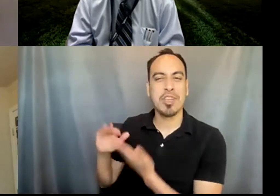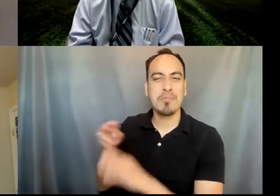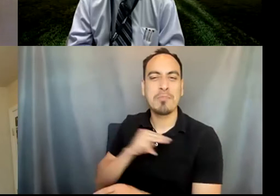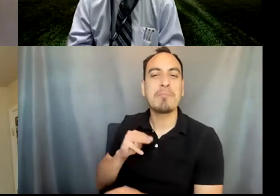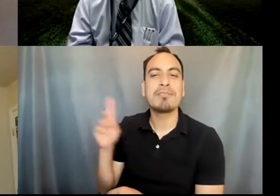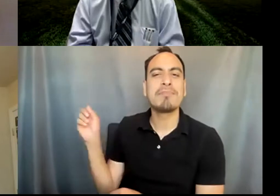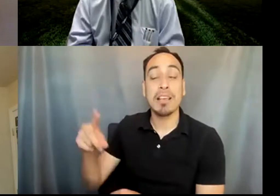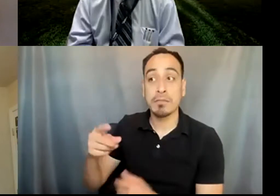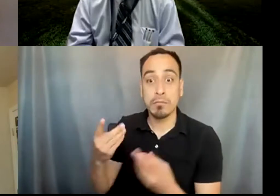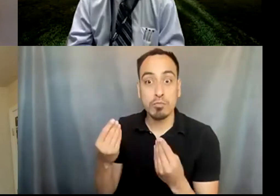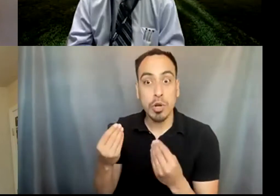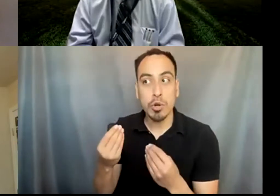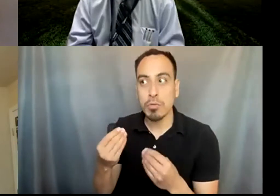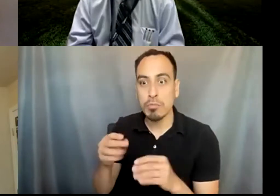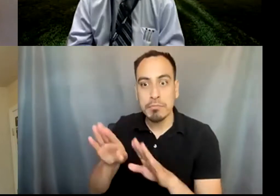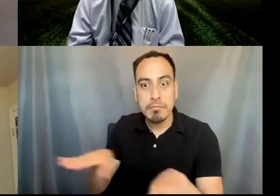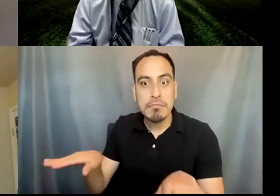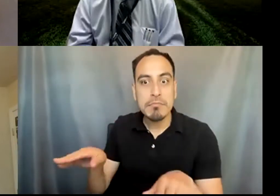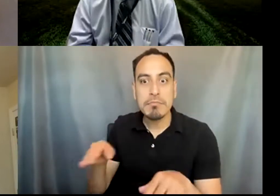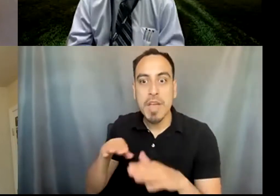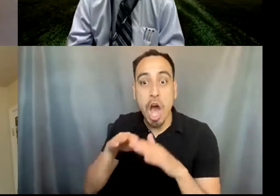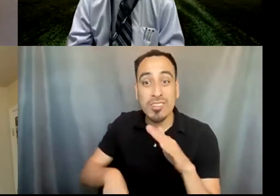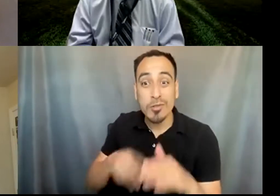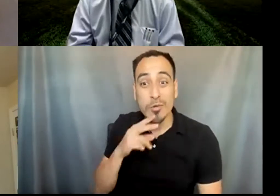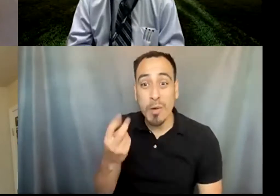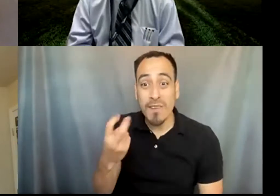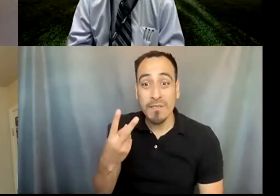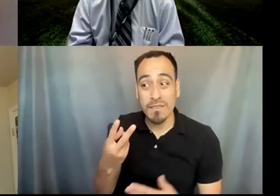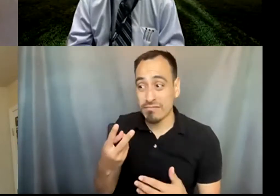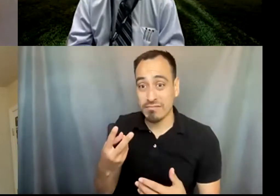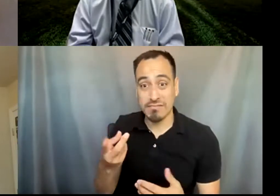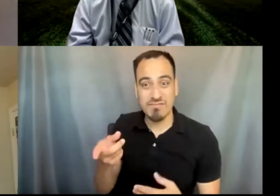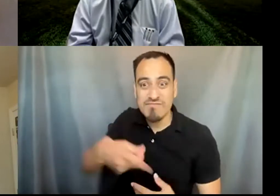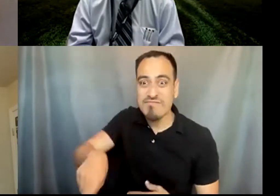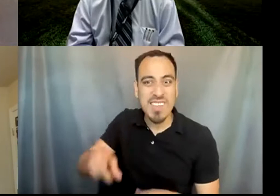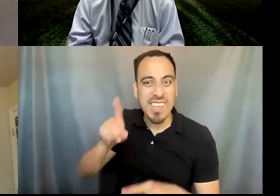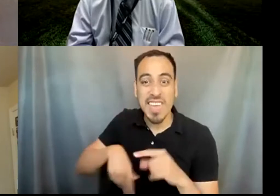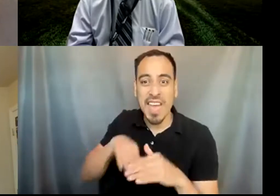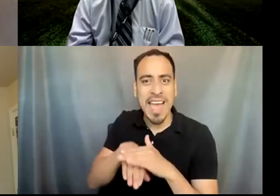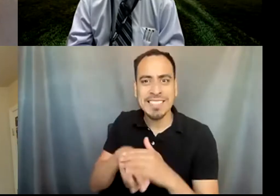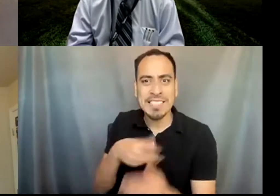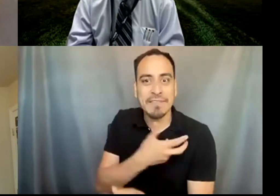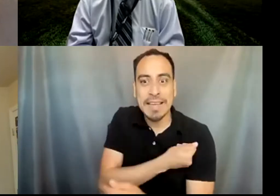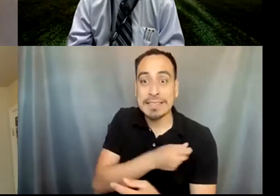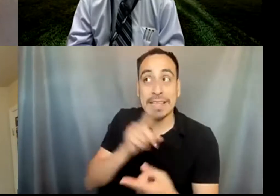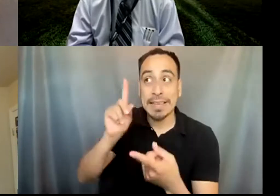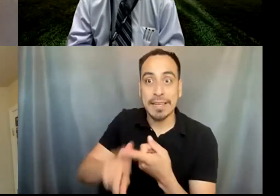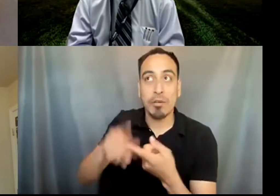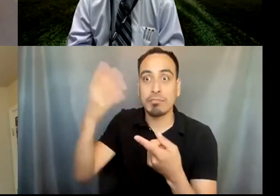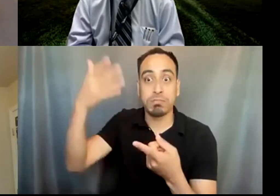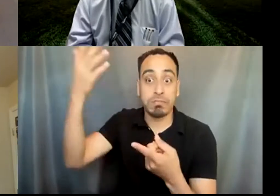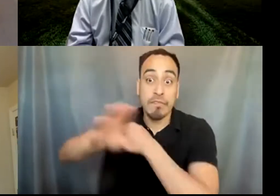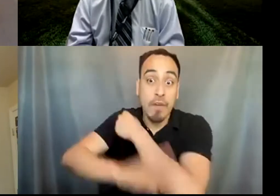12, and they may not be able to access a vaccine until fall?